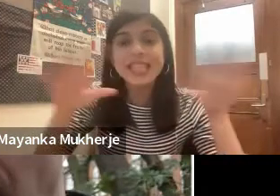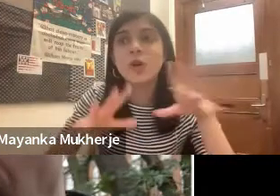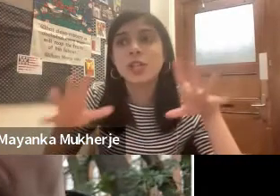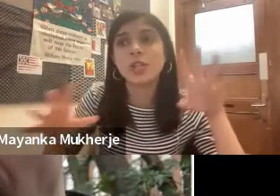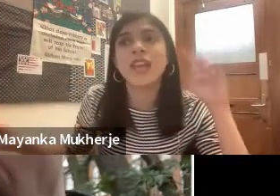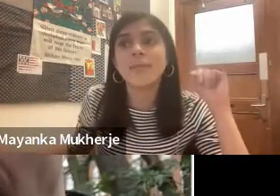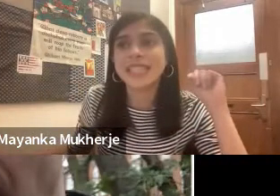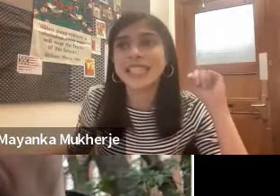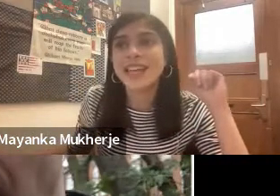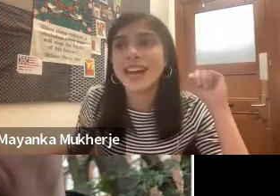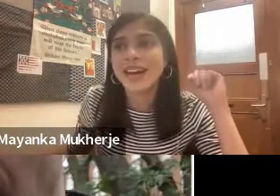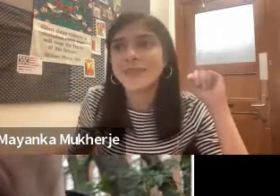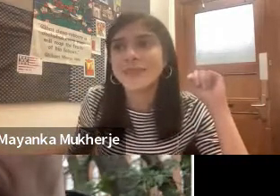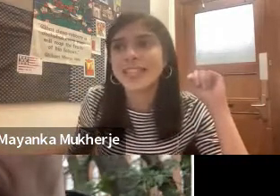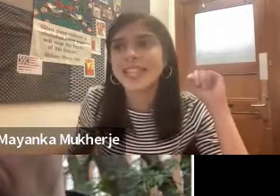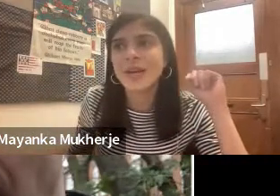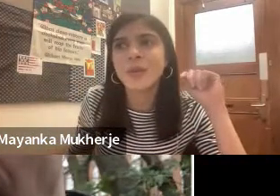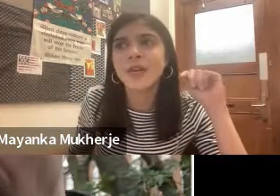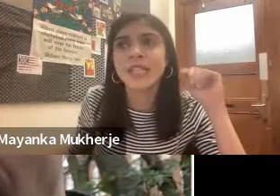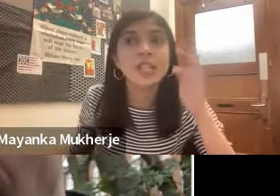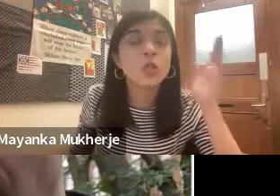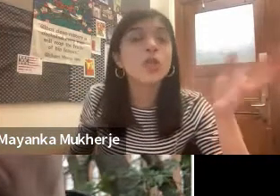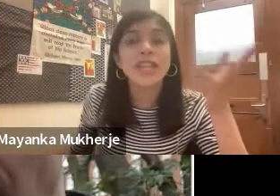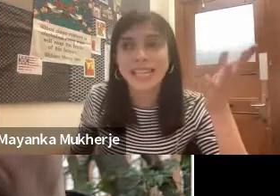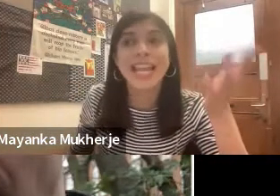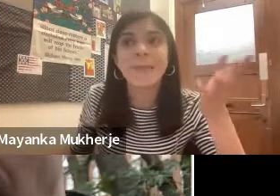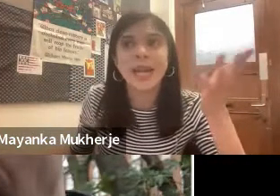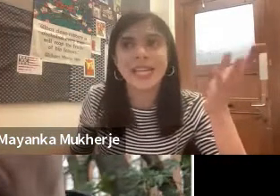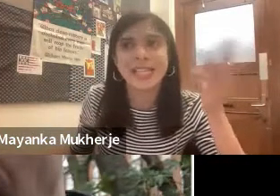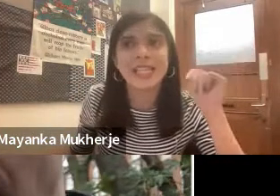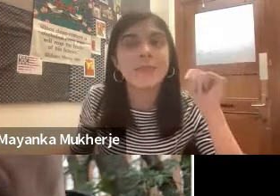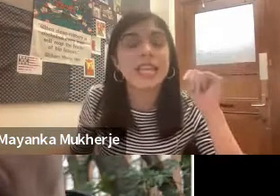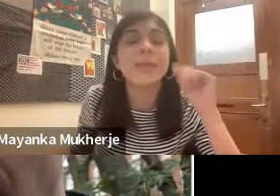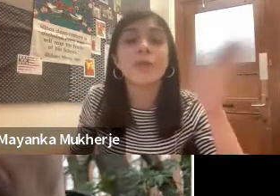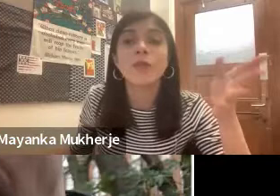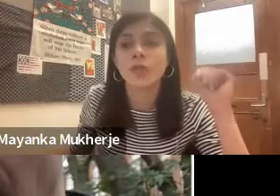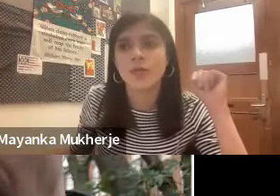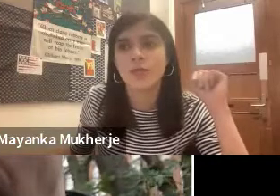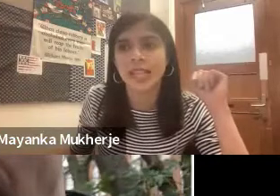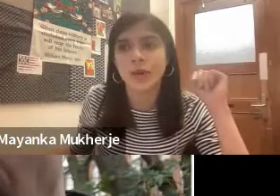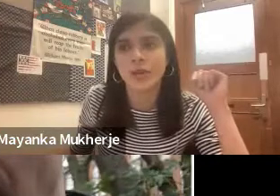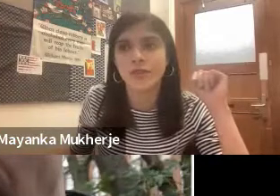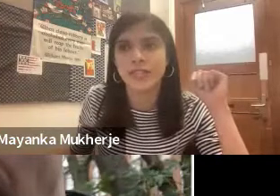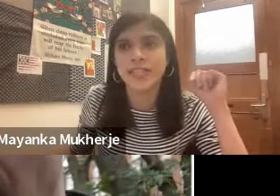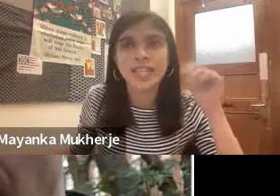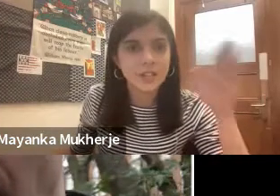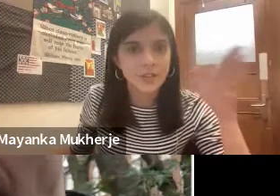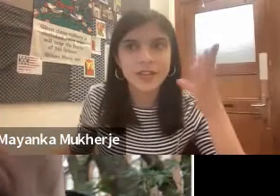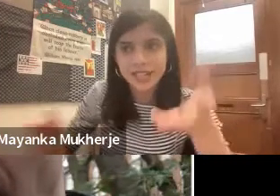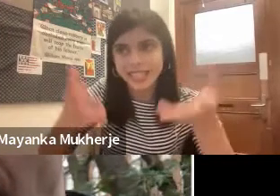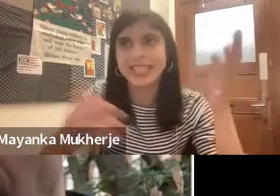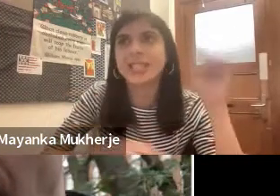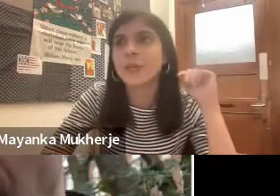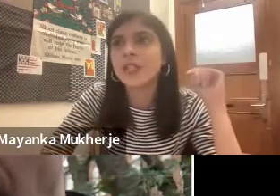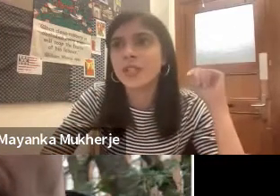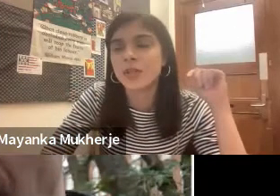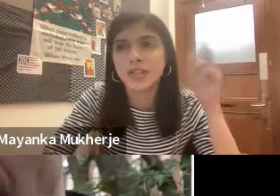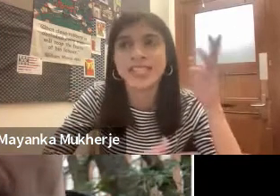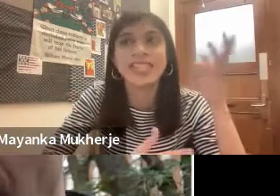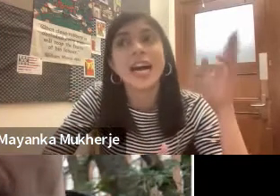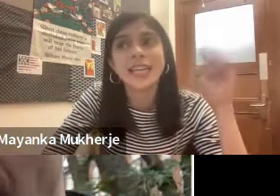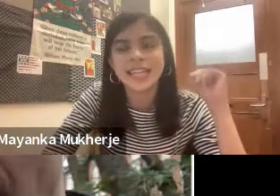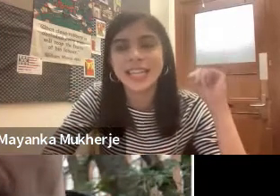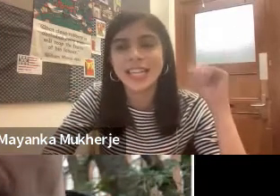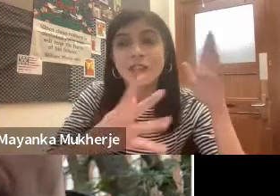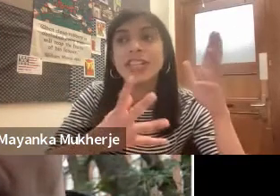So in this context of emptying, there were these 2 care practices that became the focus of my ethnography. The first is this one. So the